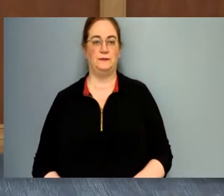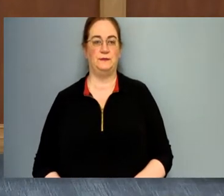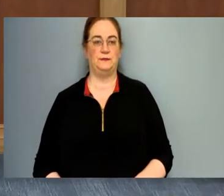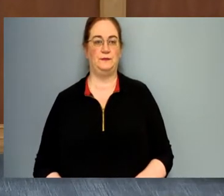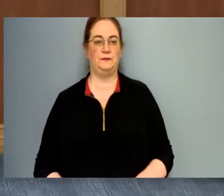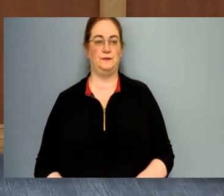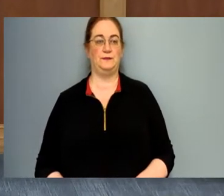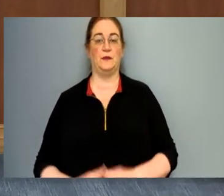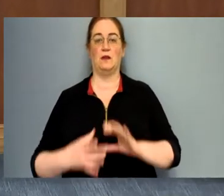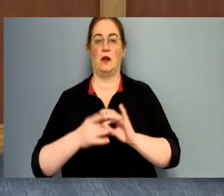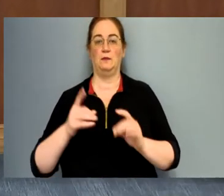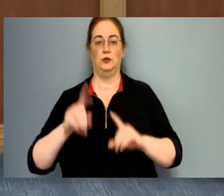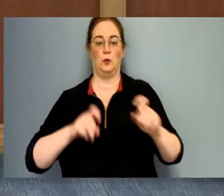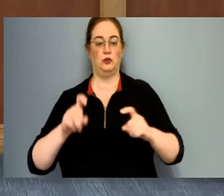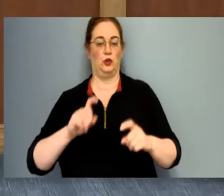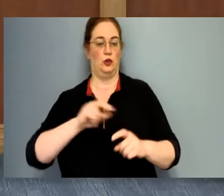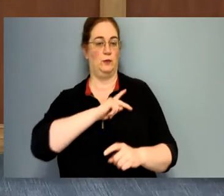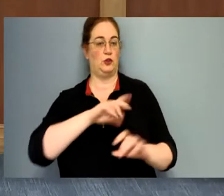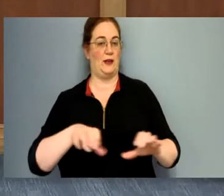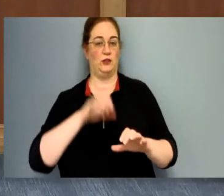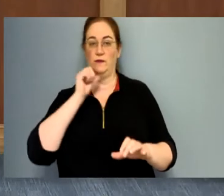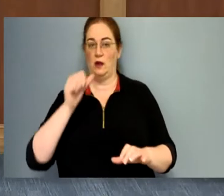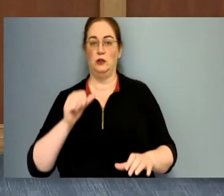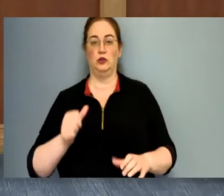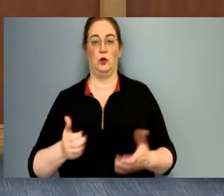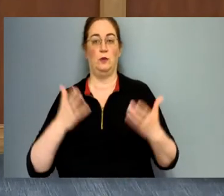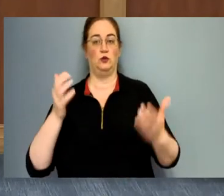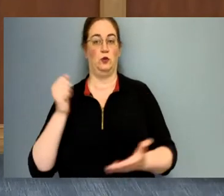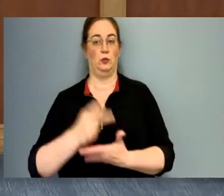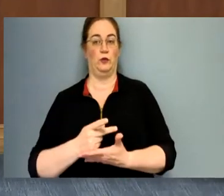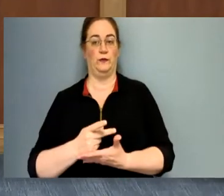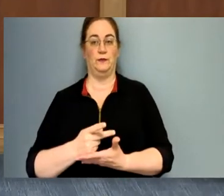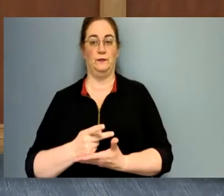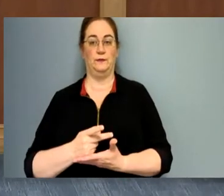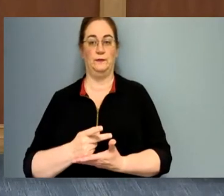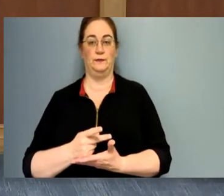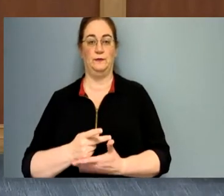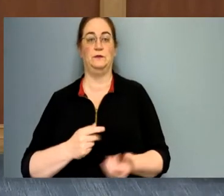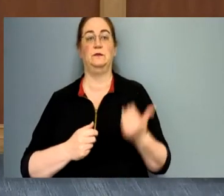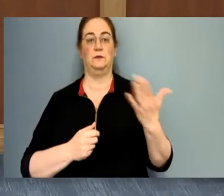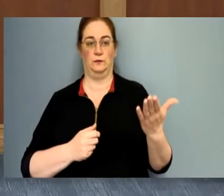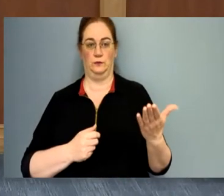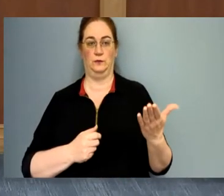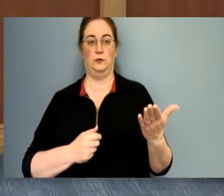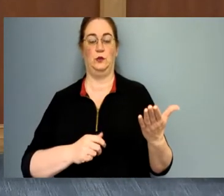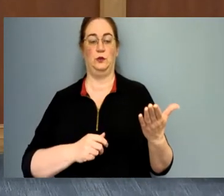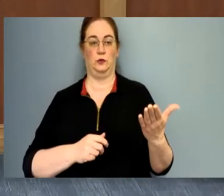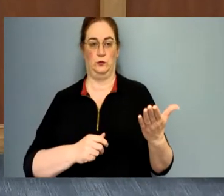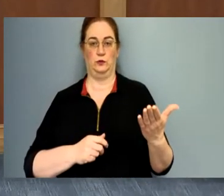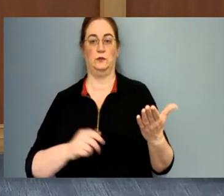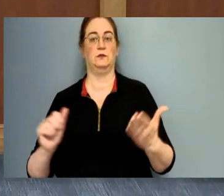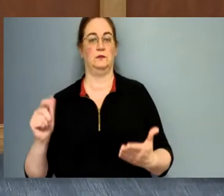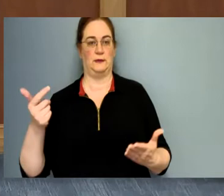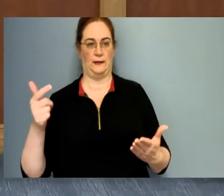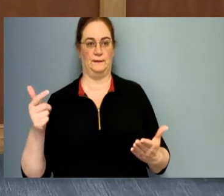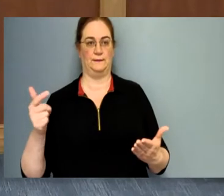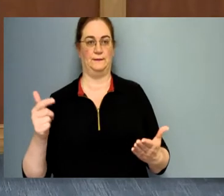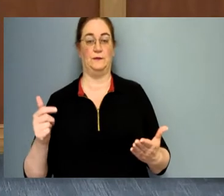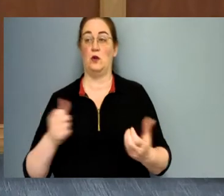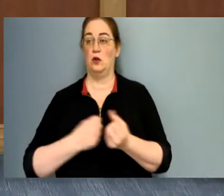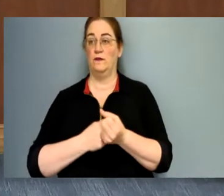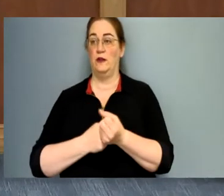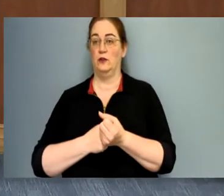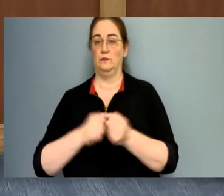Any comments or questions on personnel actions? If not, is there a motion to approve? Motion to approve the personnel actions. Second. All in